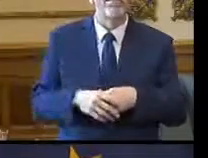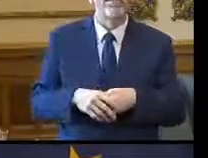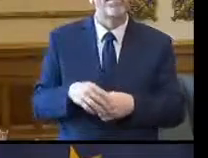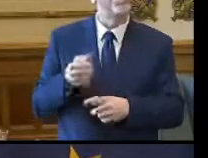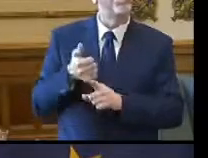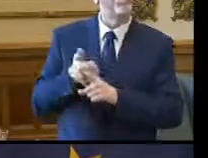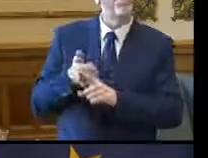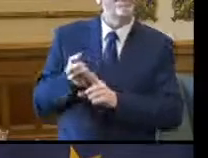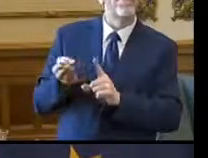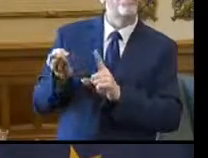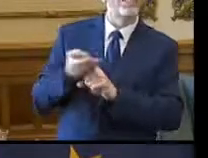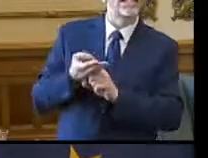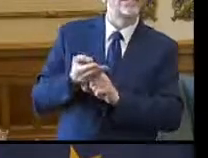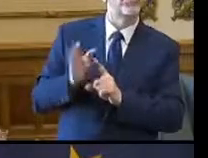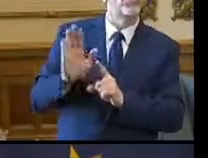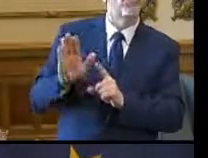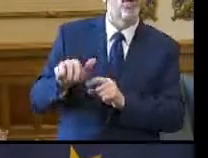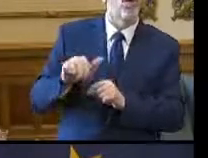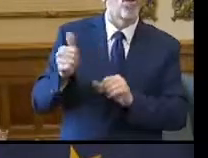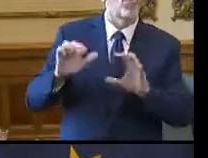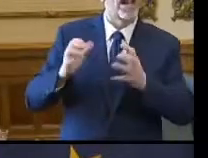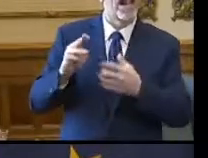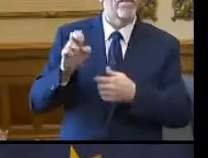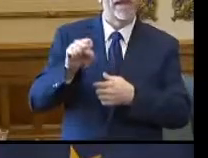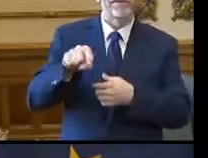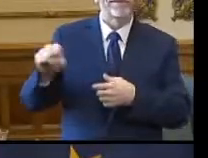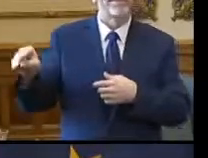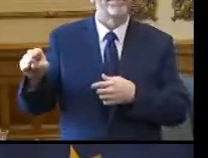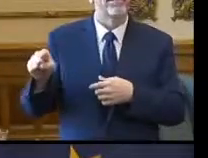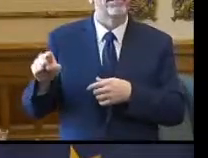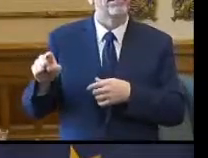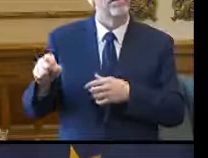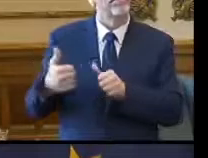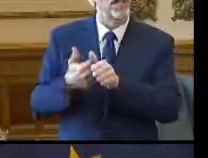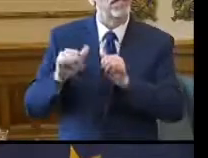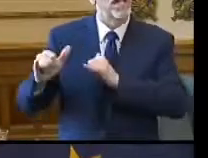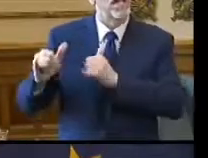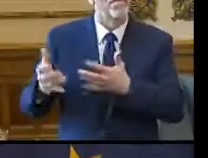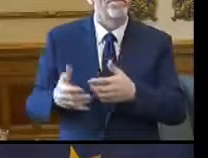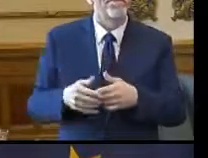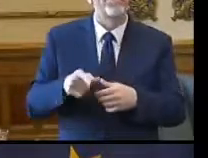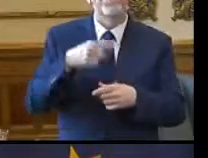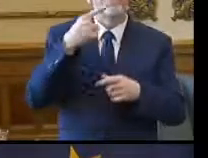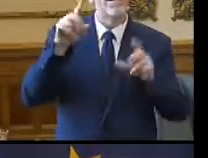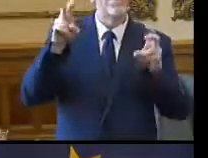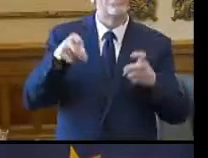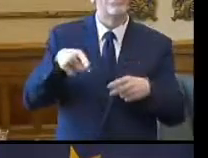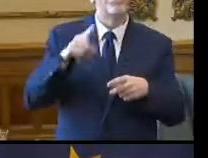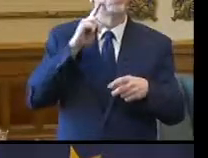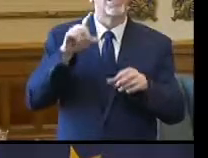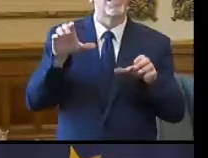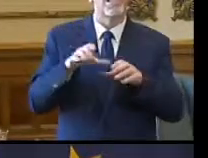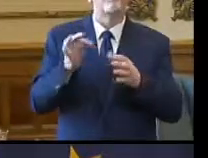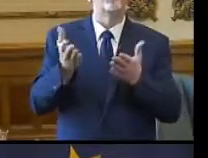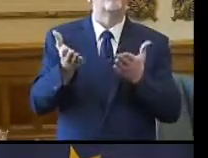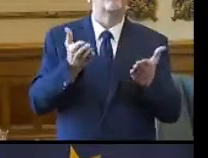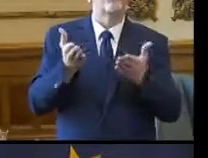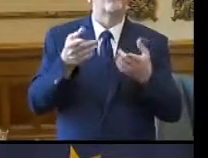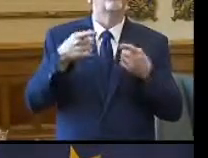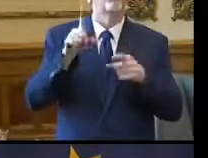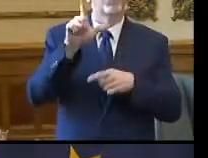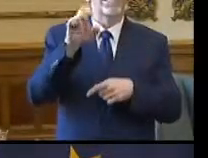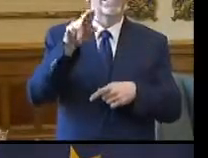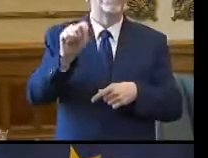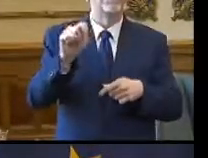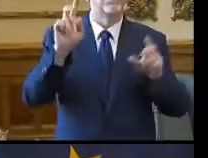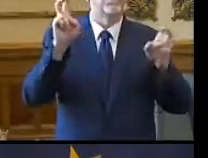have, as I think the public knows, we have 3 confirmed cases of COVID-19. And I'm glad to report that all 3 patients are recovering at